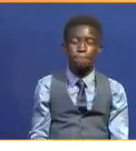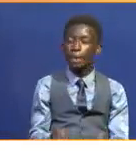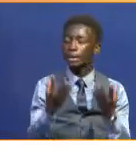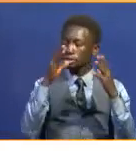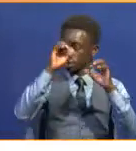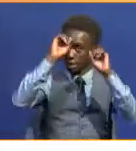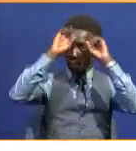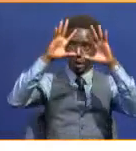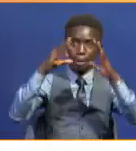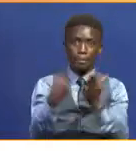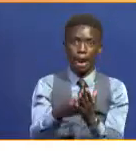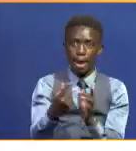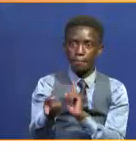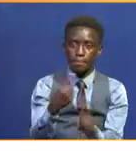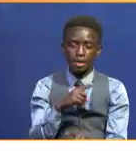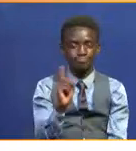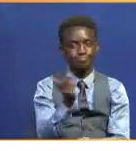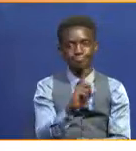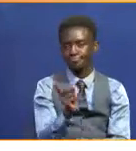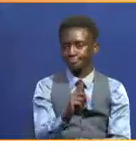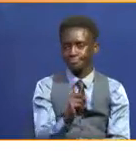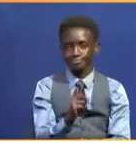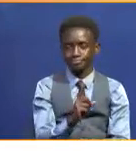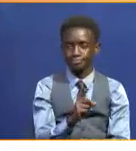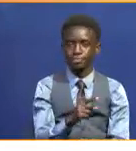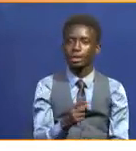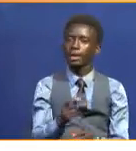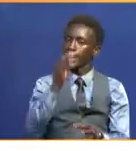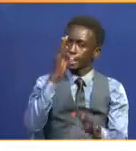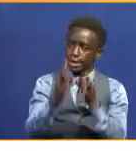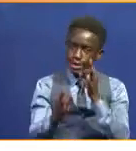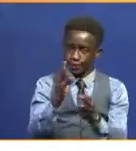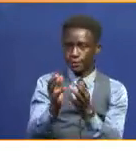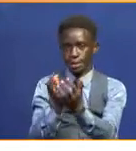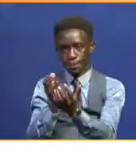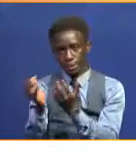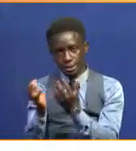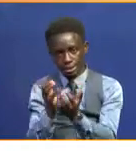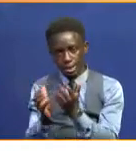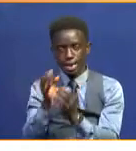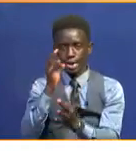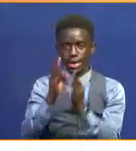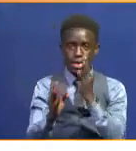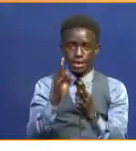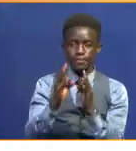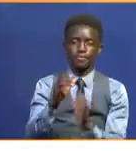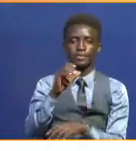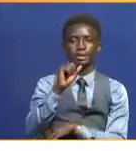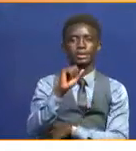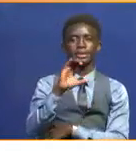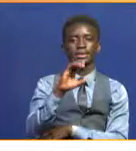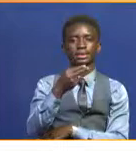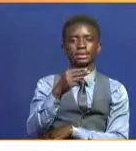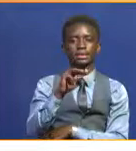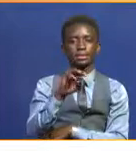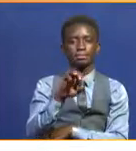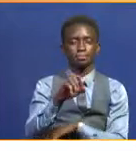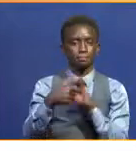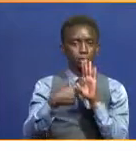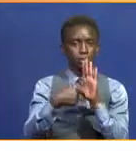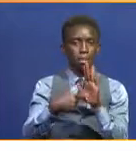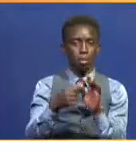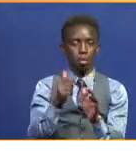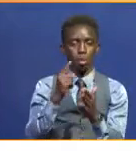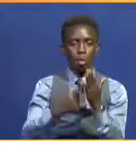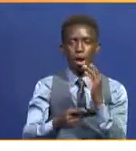it a business that you have, be it the schemes that Andrew is mentioning, someone comes and